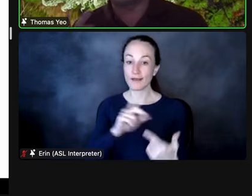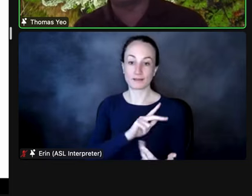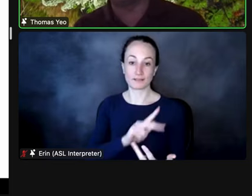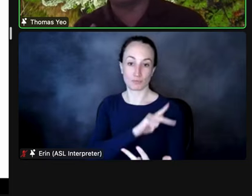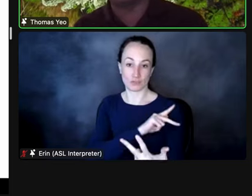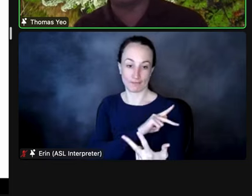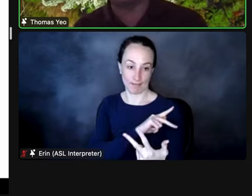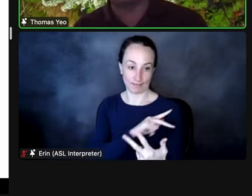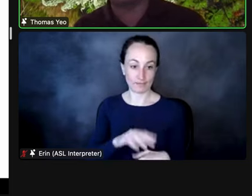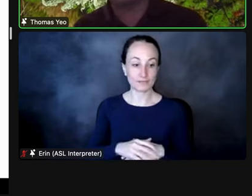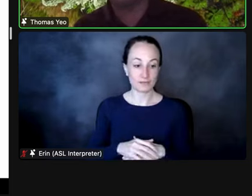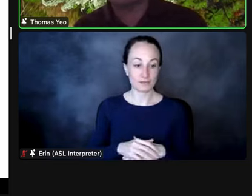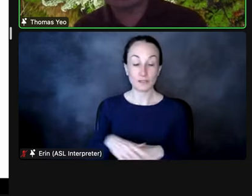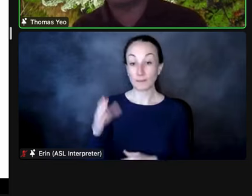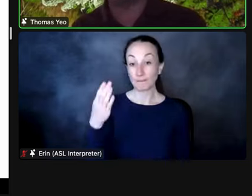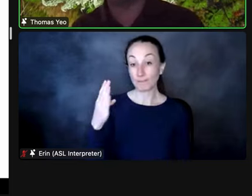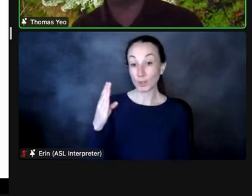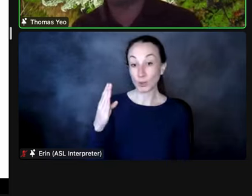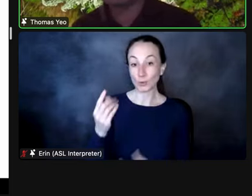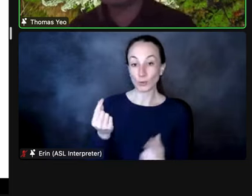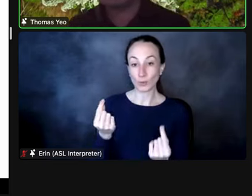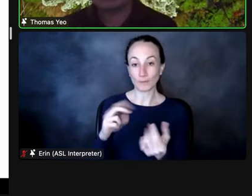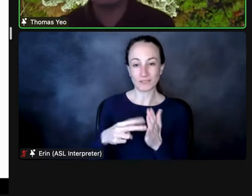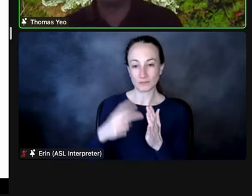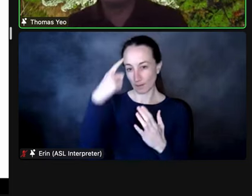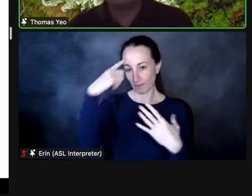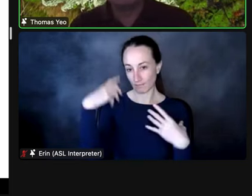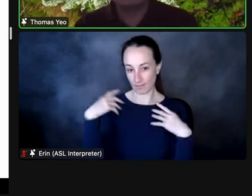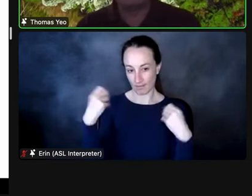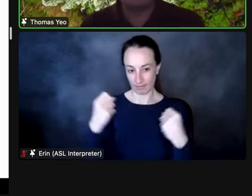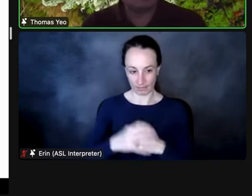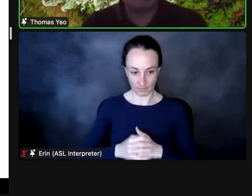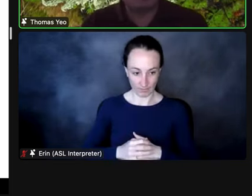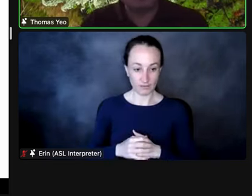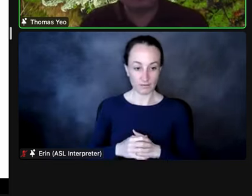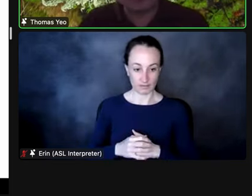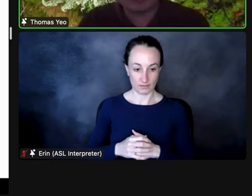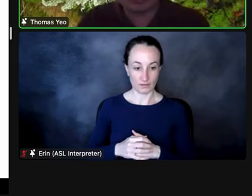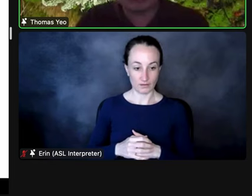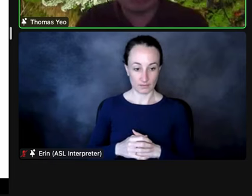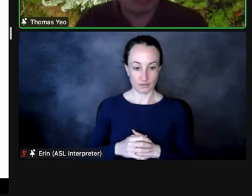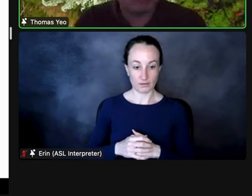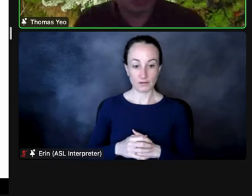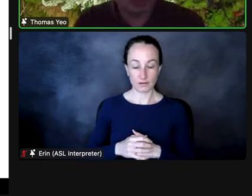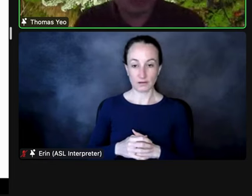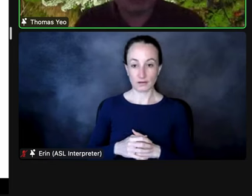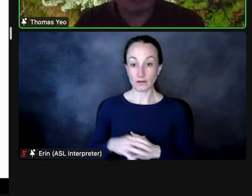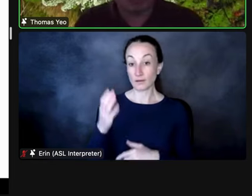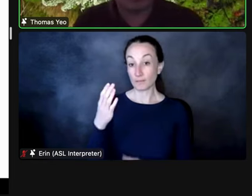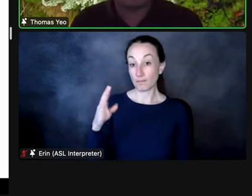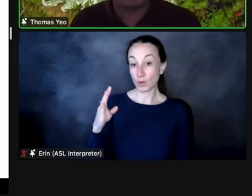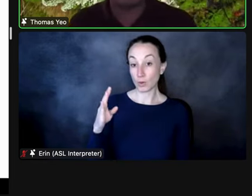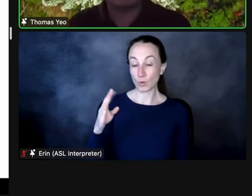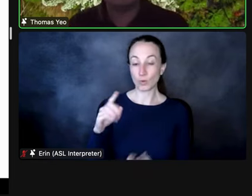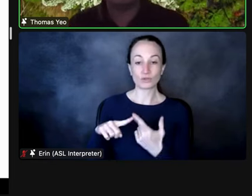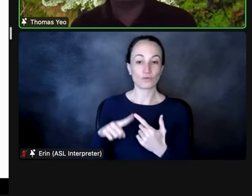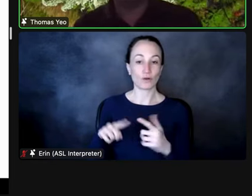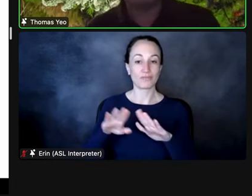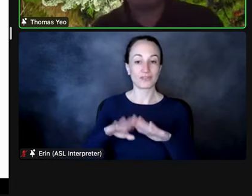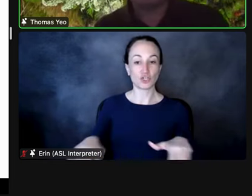So blue color indicates mental health. And these blue measures are from the child behavioral